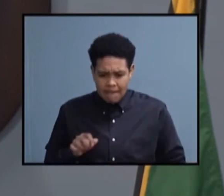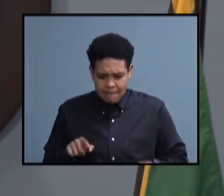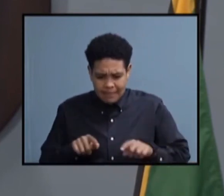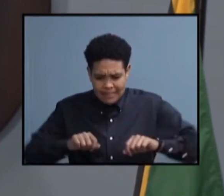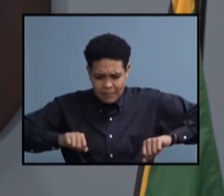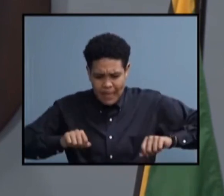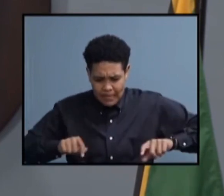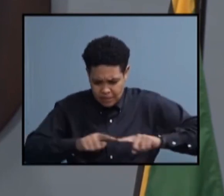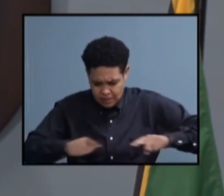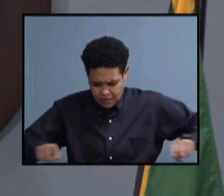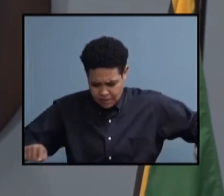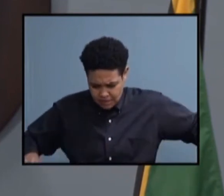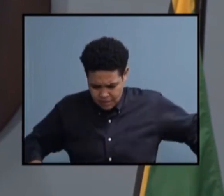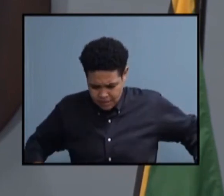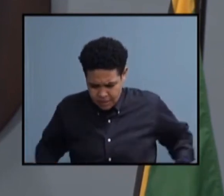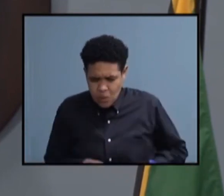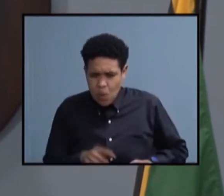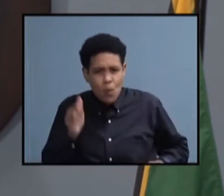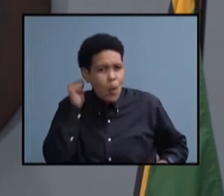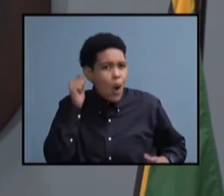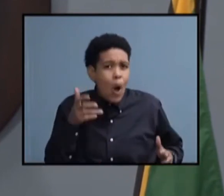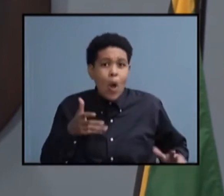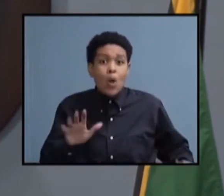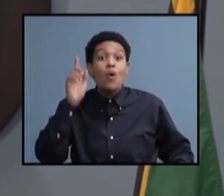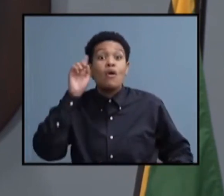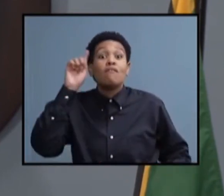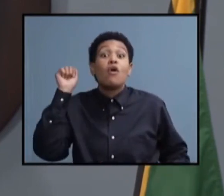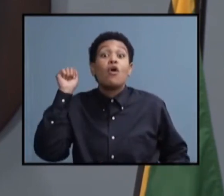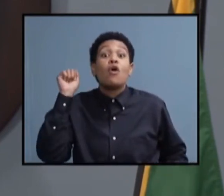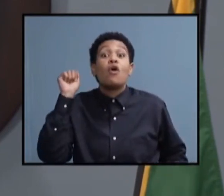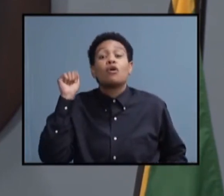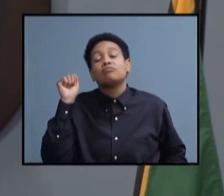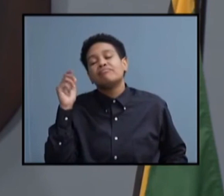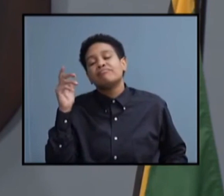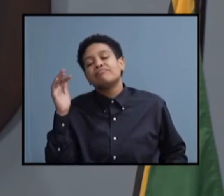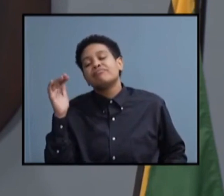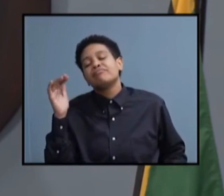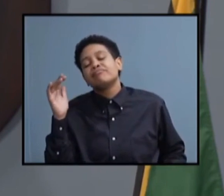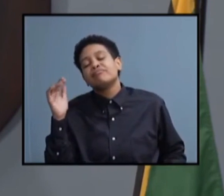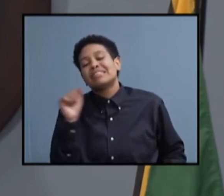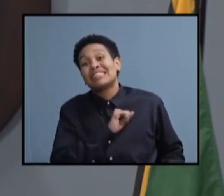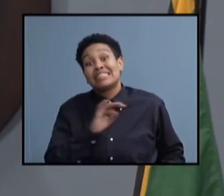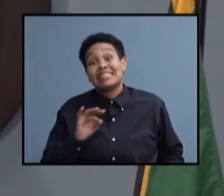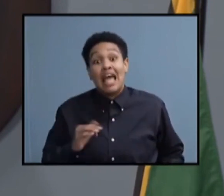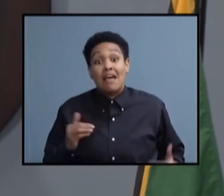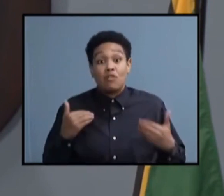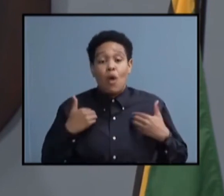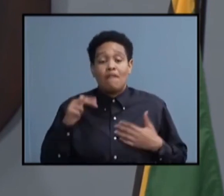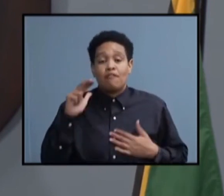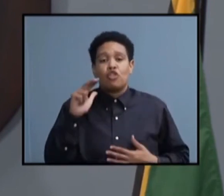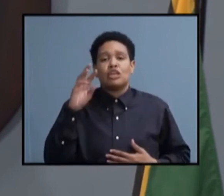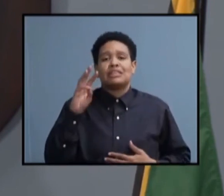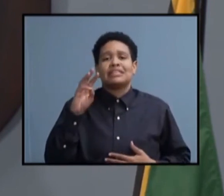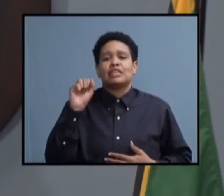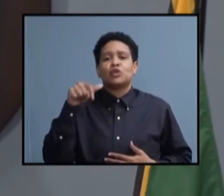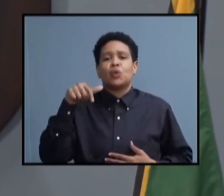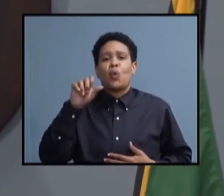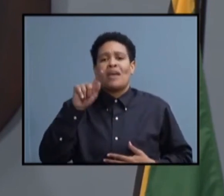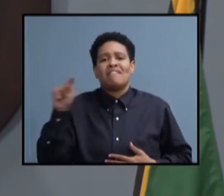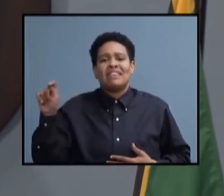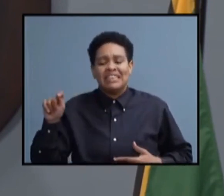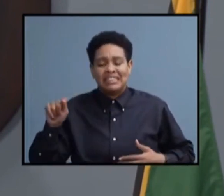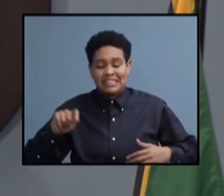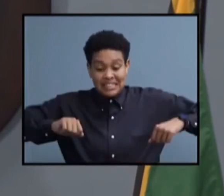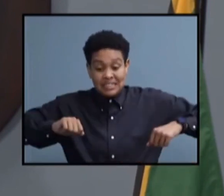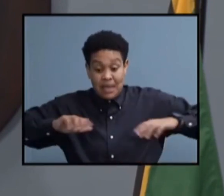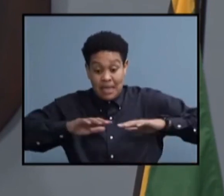will not allow for employees to have at least 36 square feet of functional space